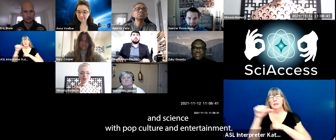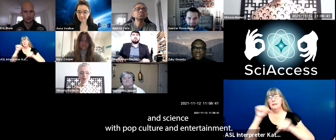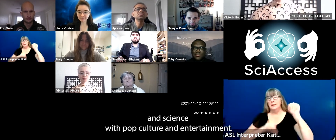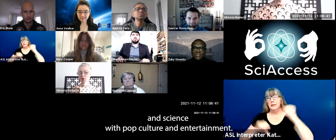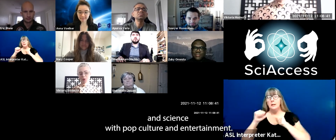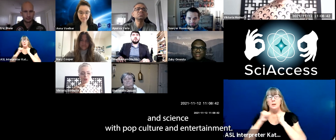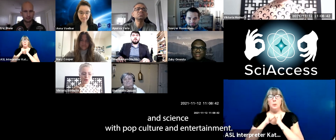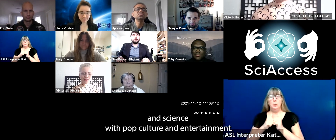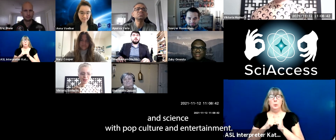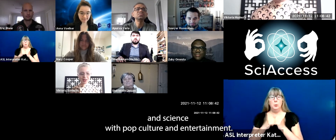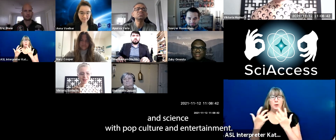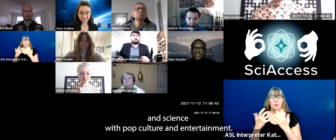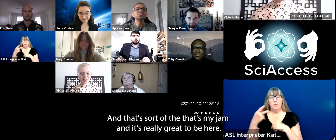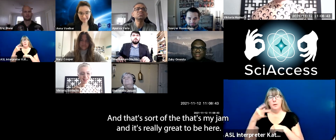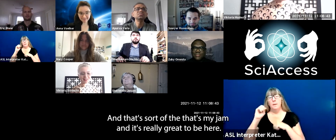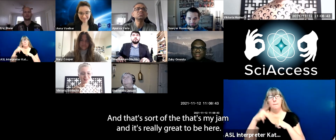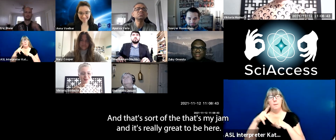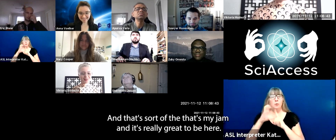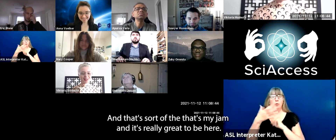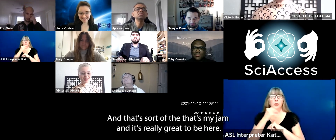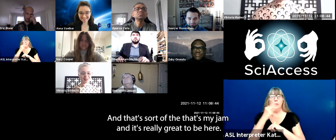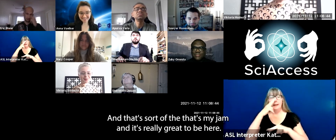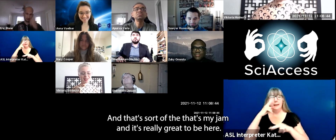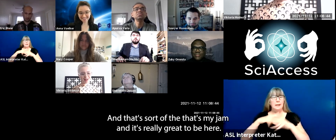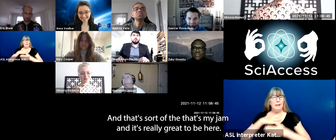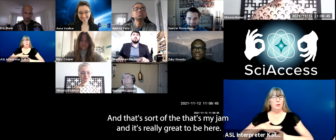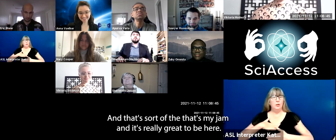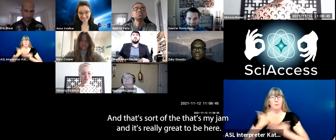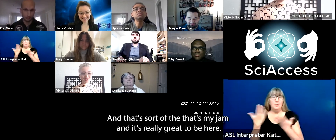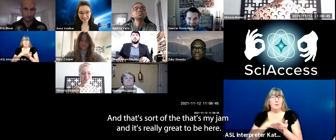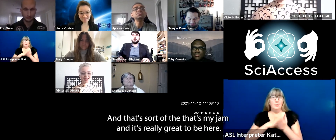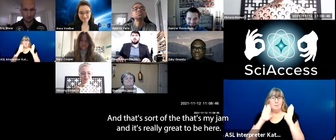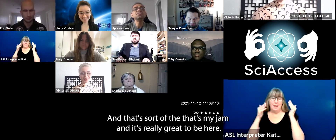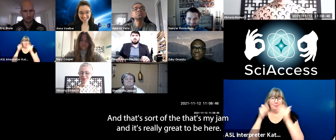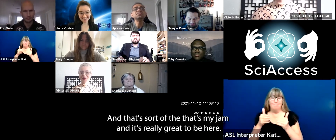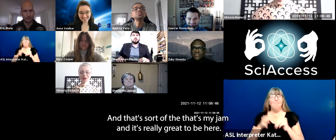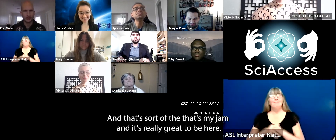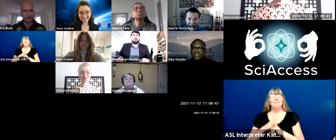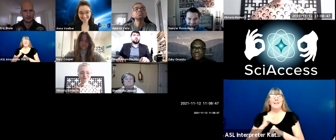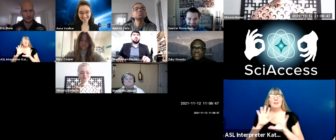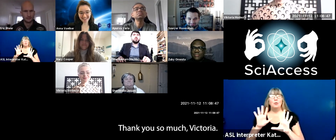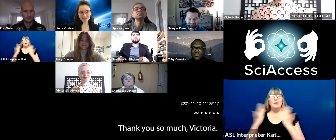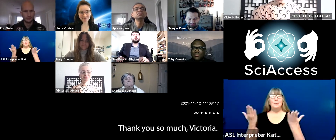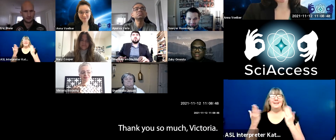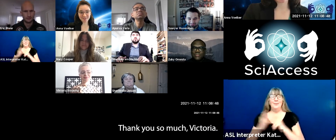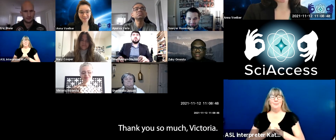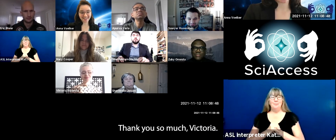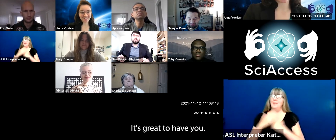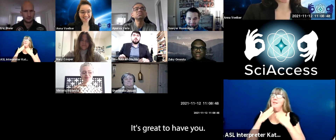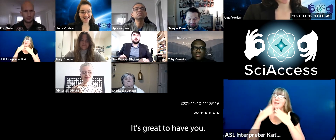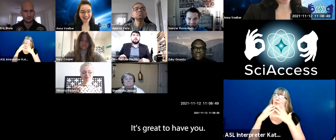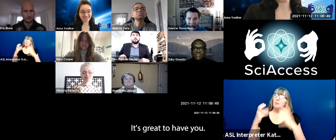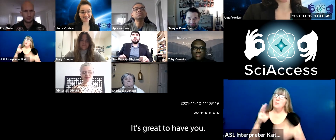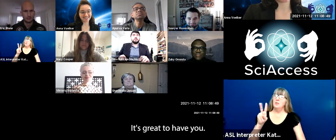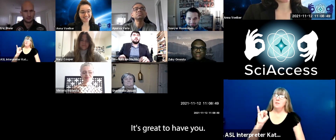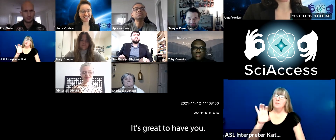with pop culture and entertainment. And that's sort of, that's my jam. And it's really great to be here. Thank you so much, Victoria. It's